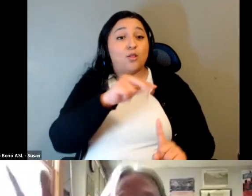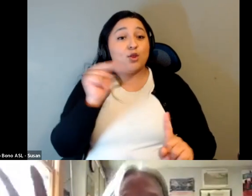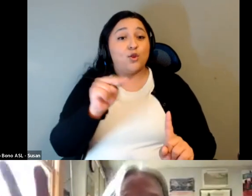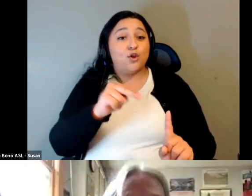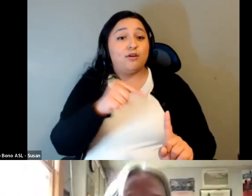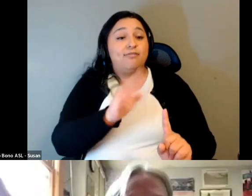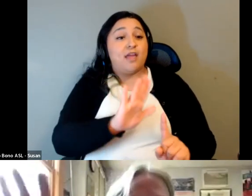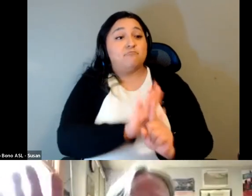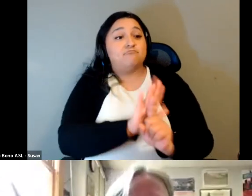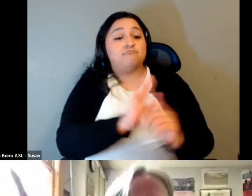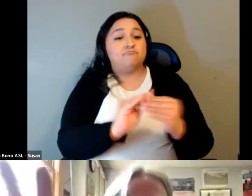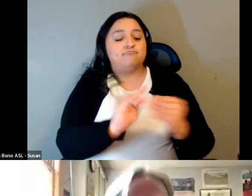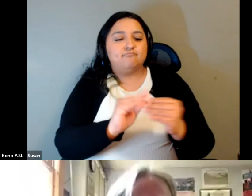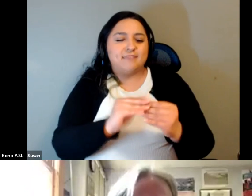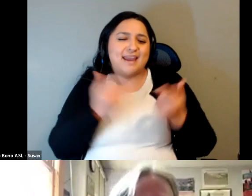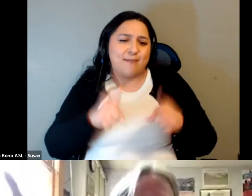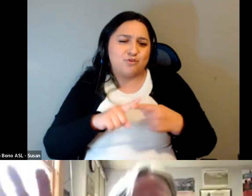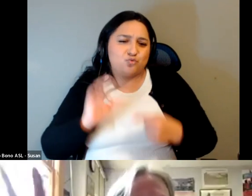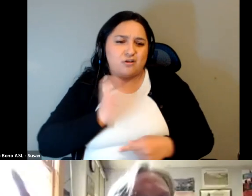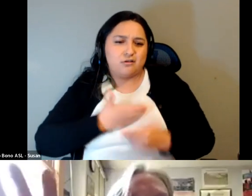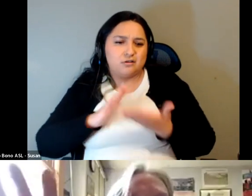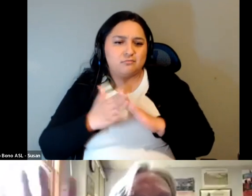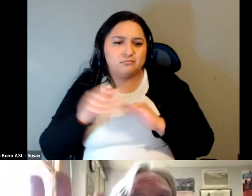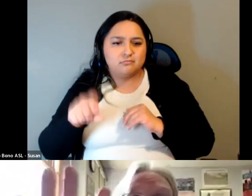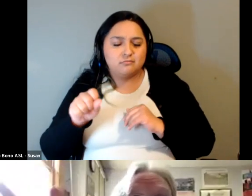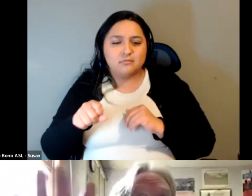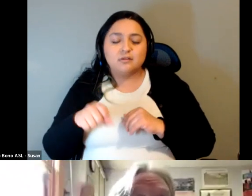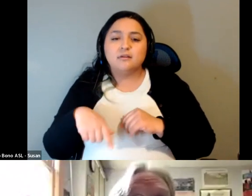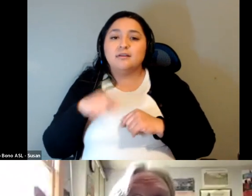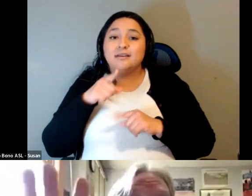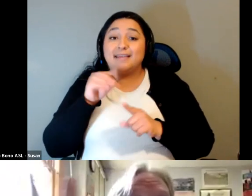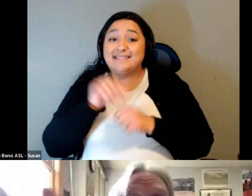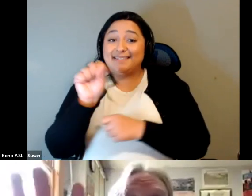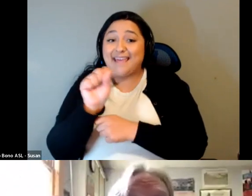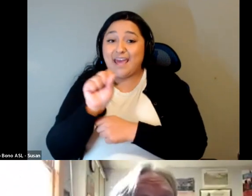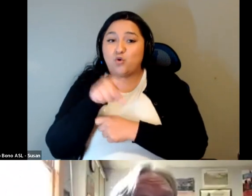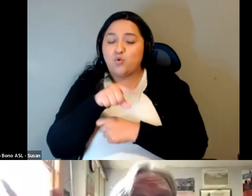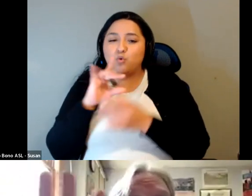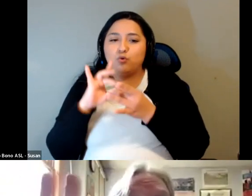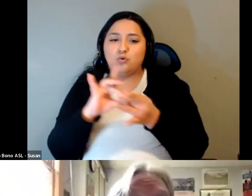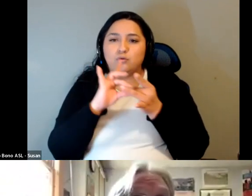From everything I've heard about the Lived Experience Coalition in Seattle, they ain't being